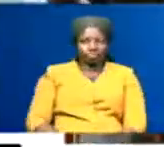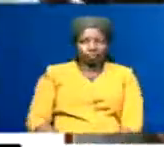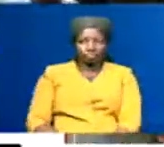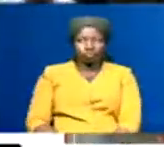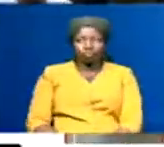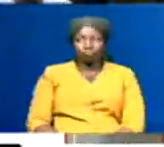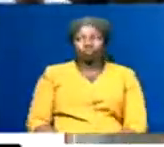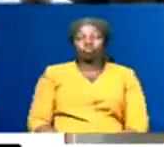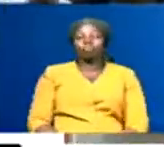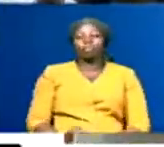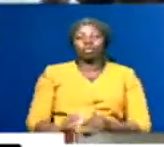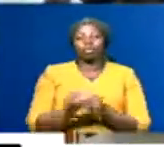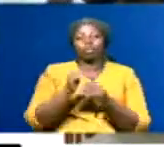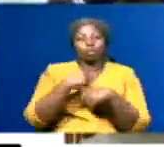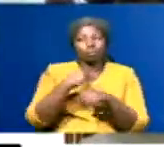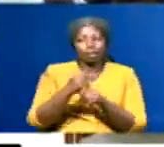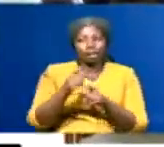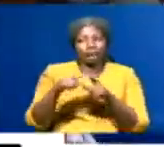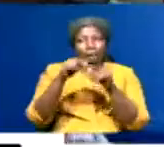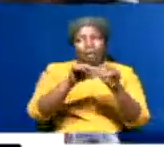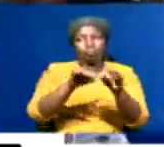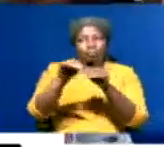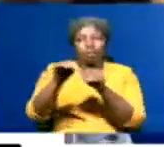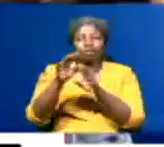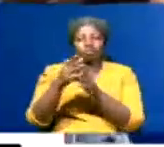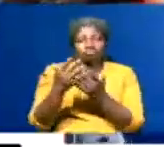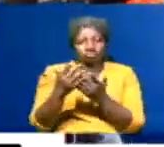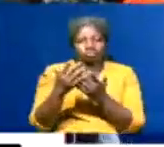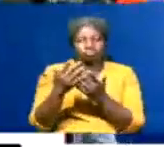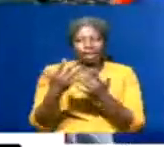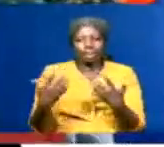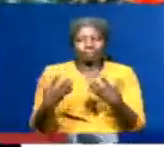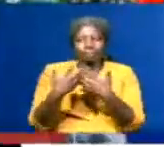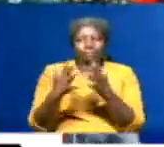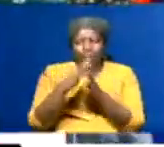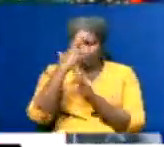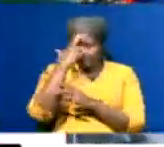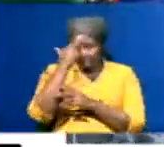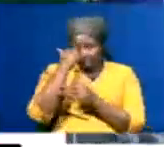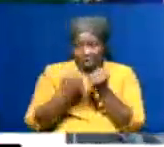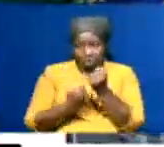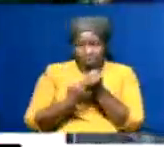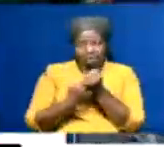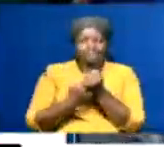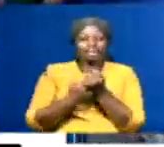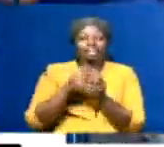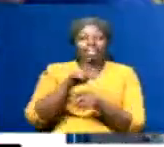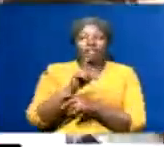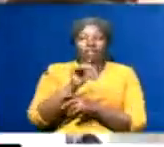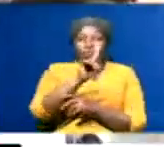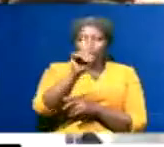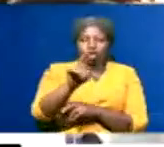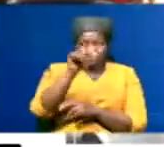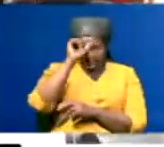To drive the message home and make it resonate with the mass support base, Odinga questioned the government's commitment to